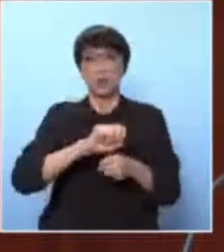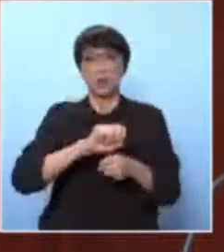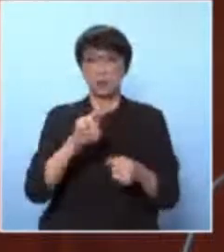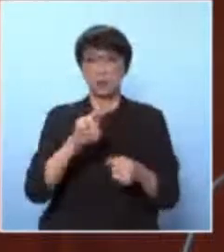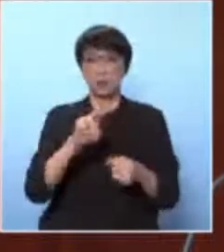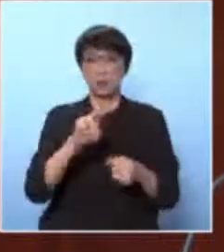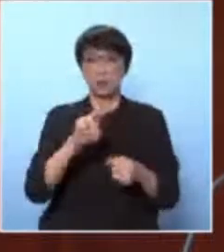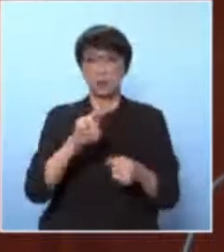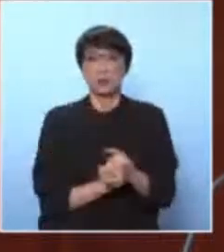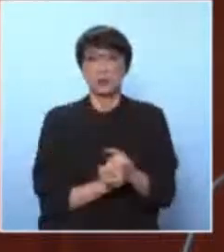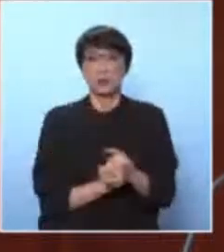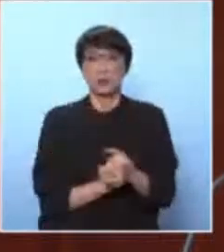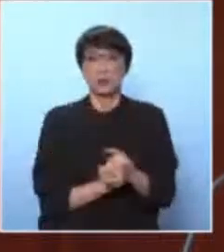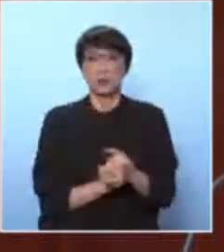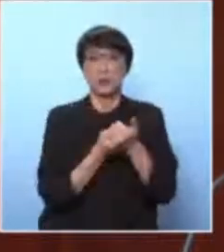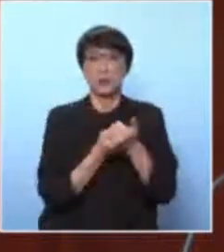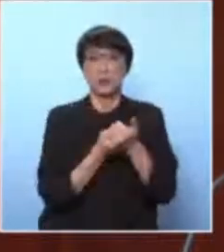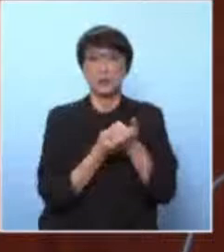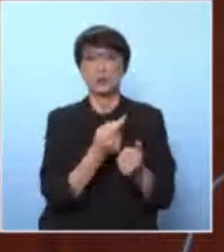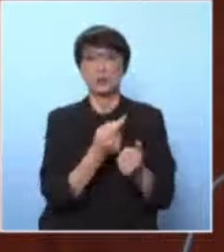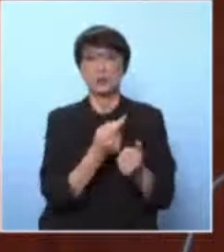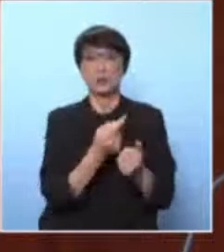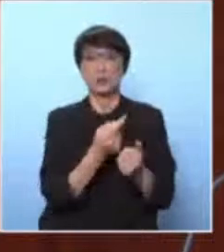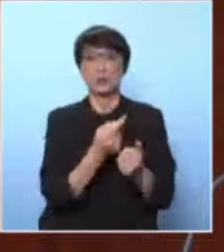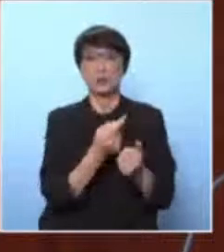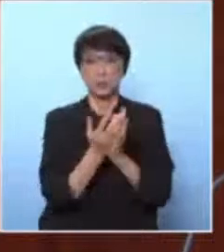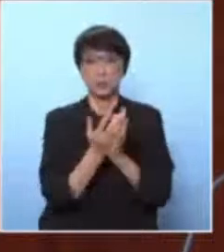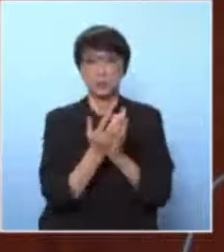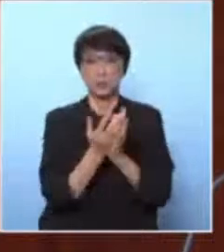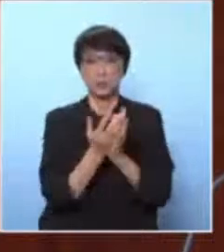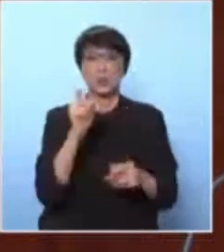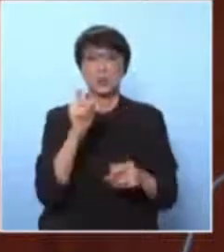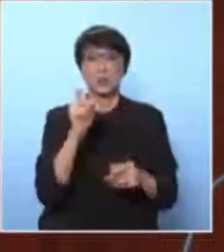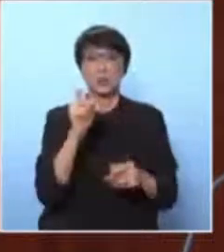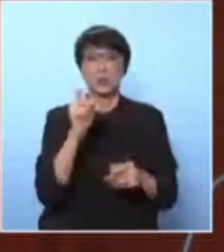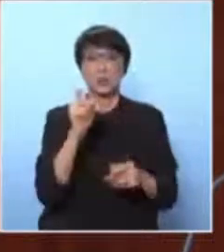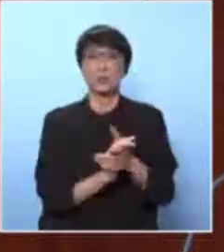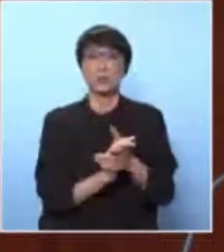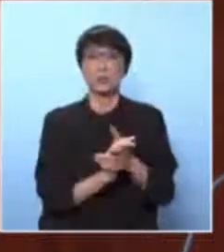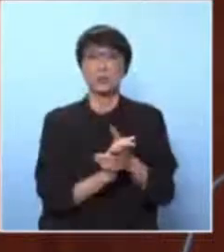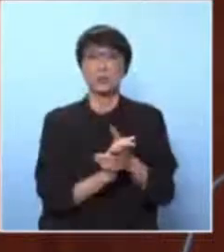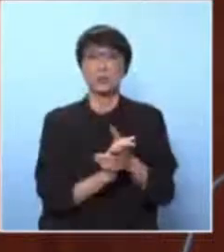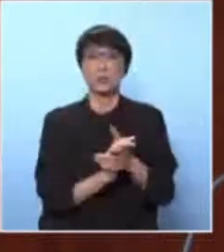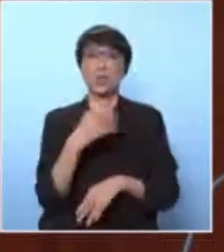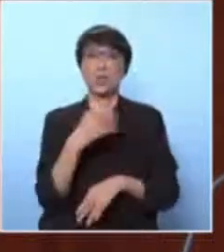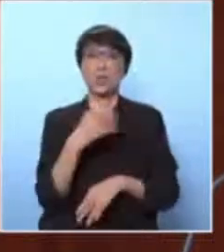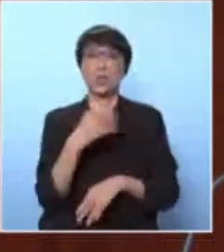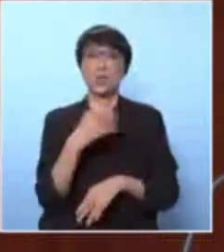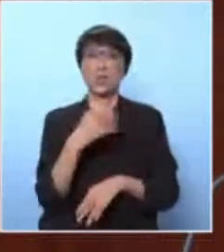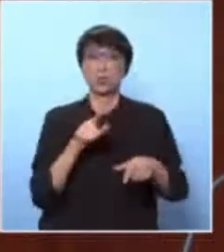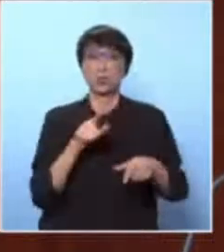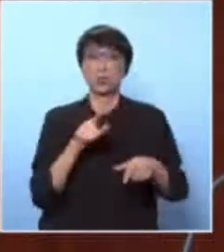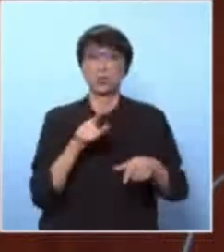in Kowloon Central and the other in New Territories East, bringing the total number of these centers to